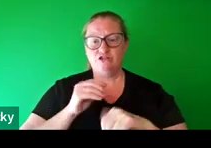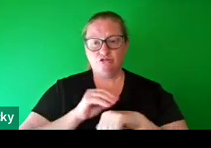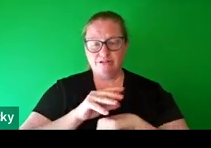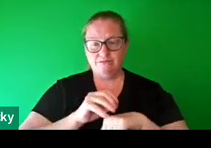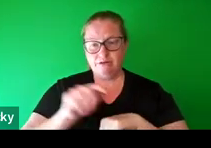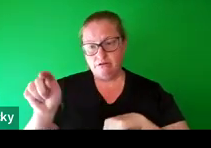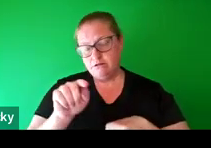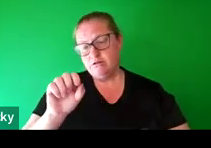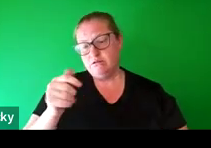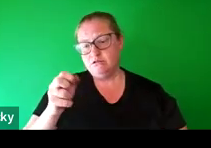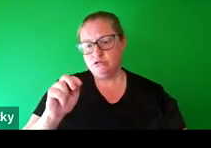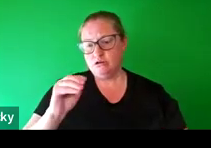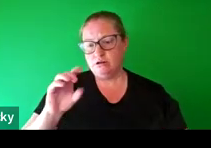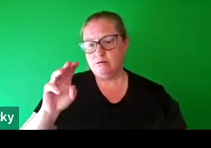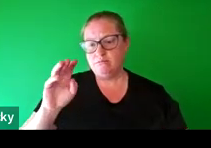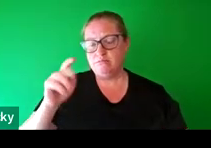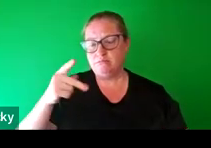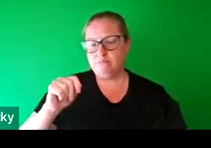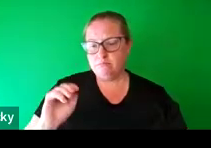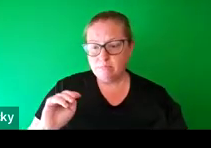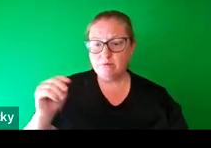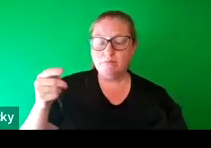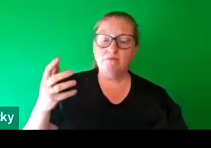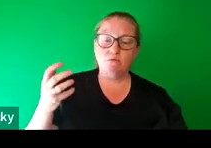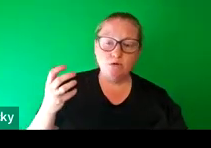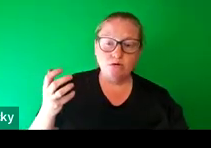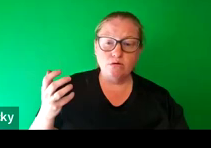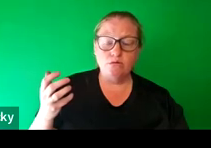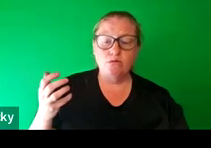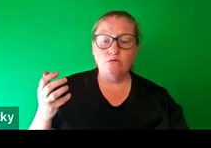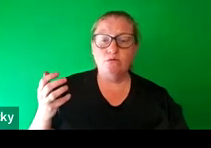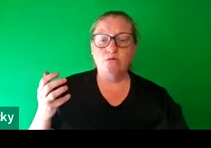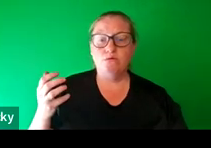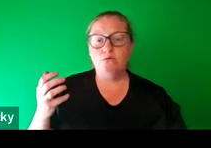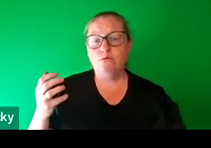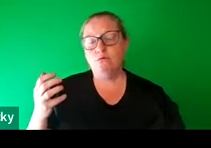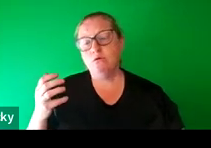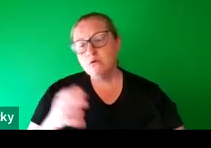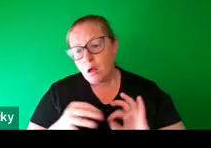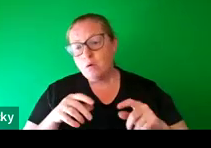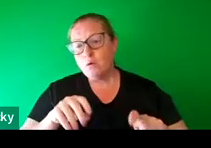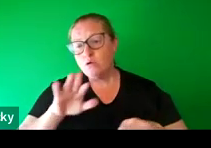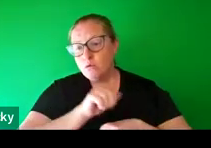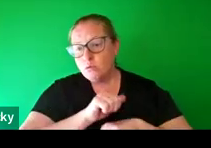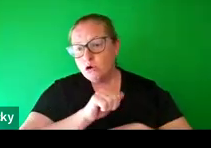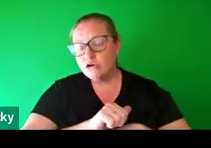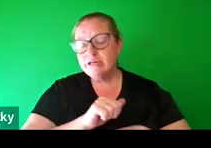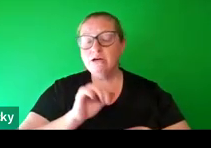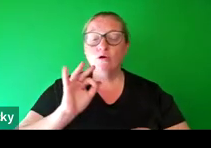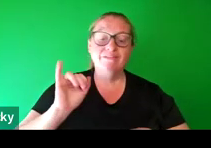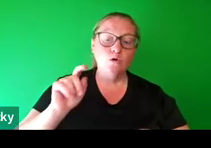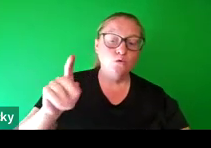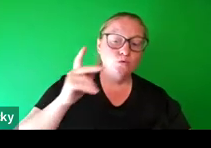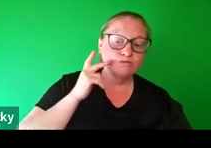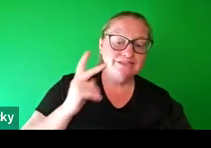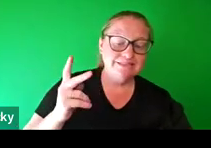and Pam Lazon, if they want to note for as they're working with staff, also where they see the